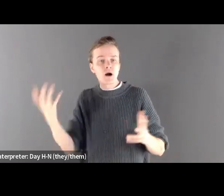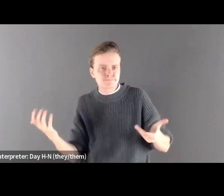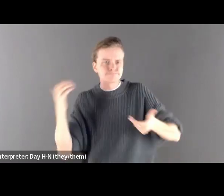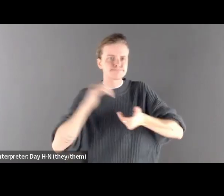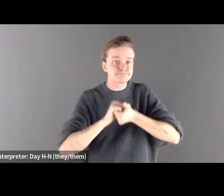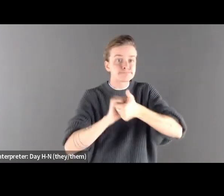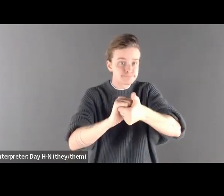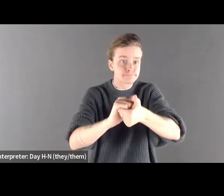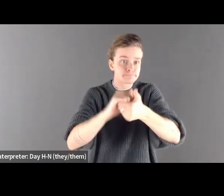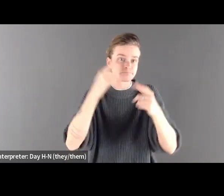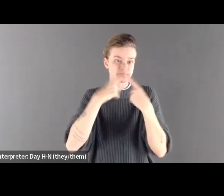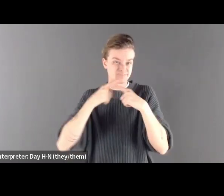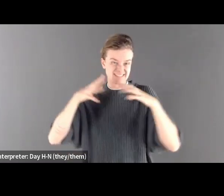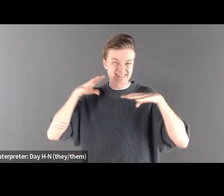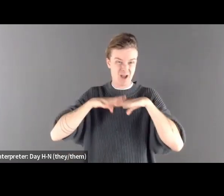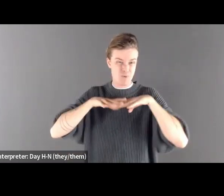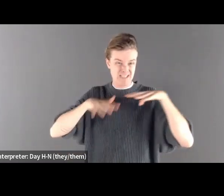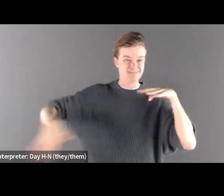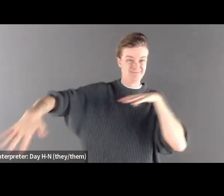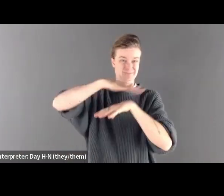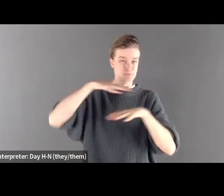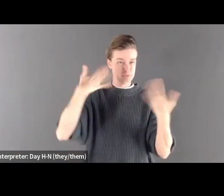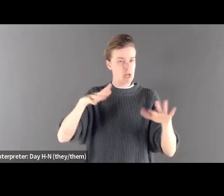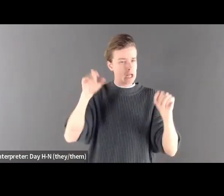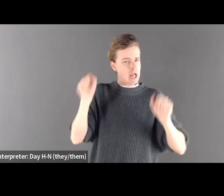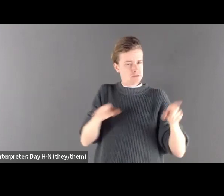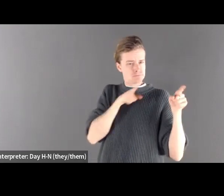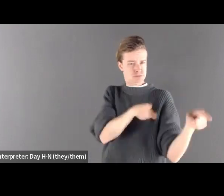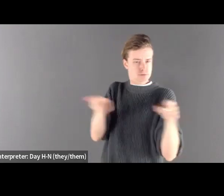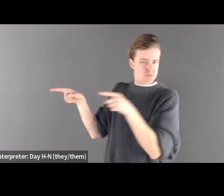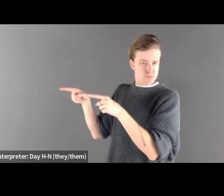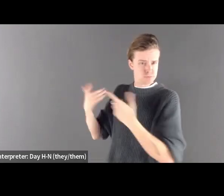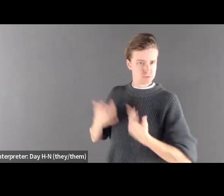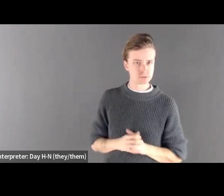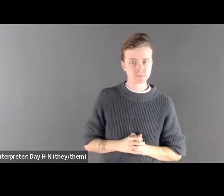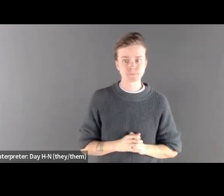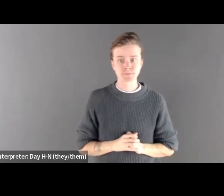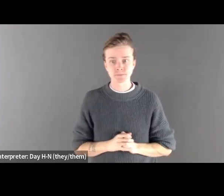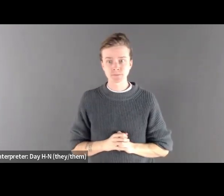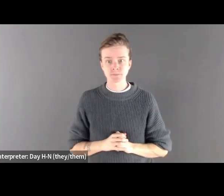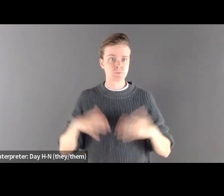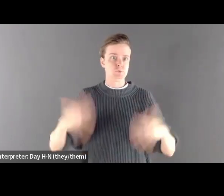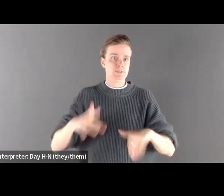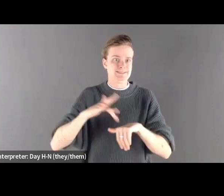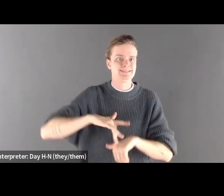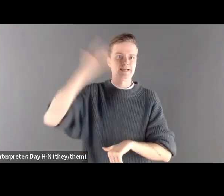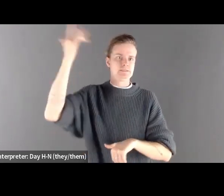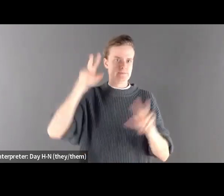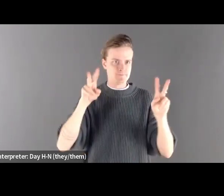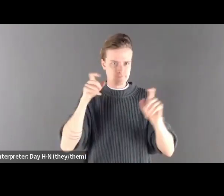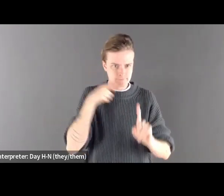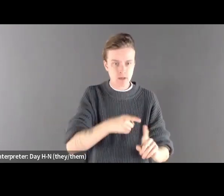Well, they are interesting targets because of the work they do, also in highly sensitive contexts, in time of peace and in time of